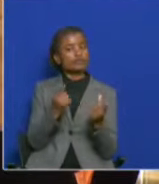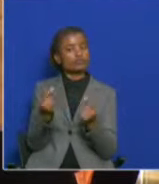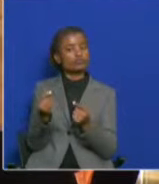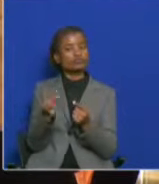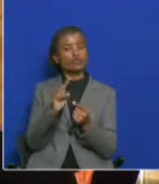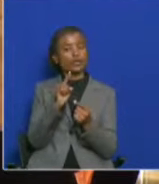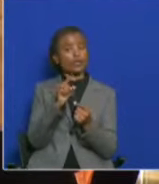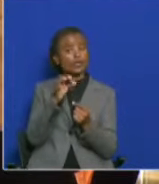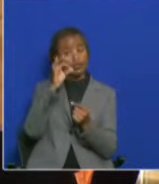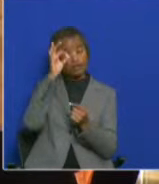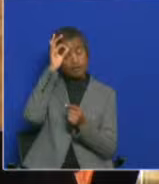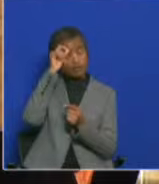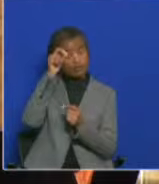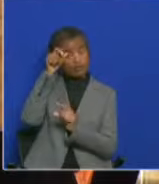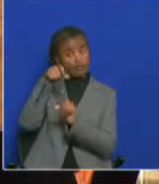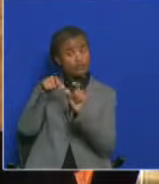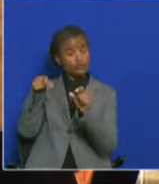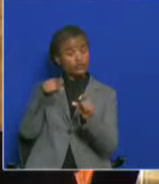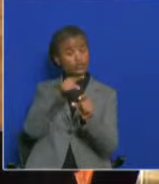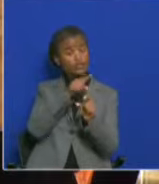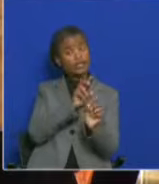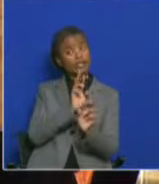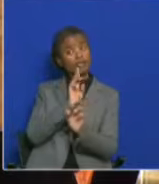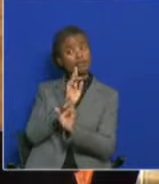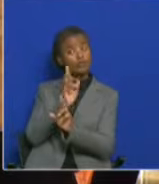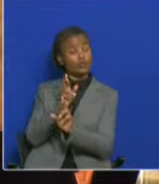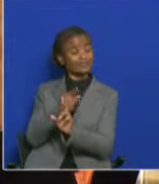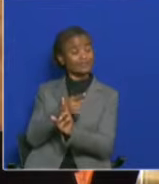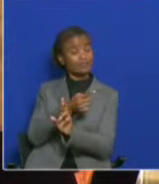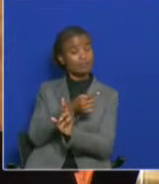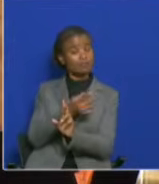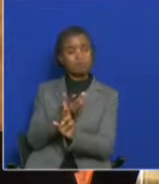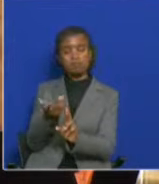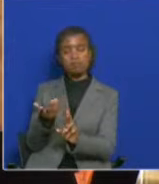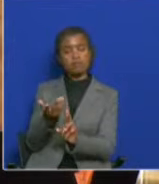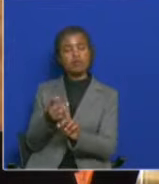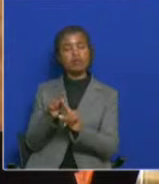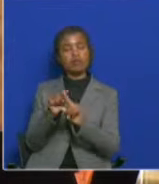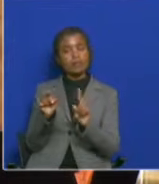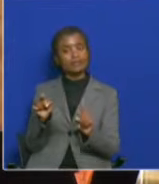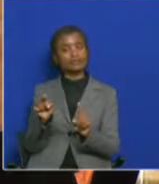know is Mr. General